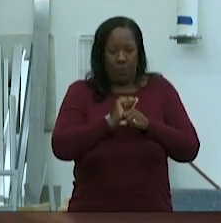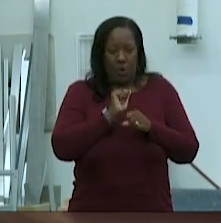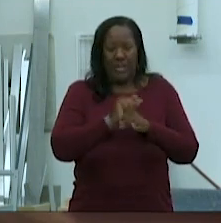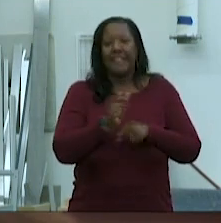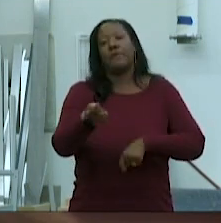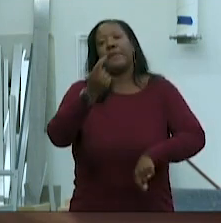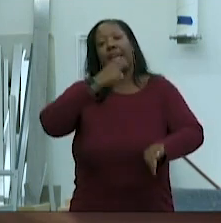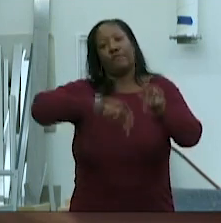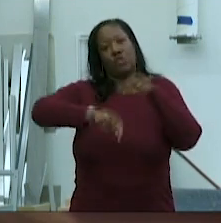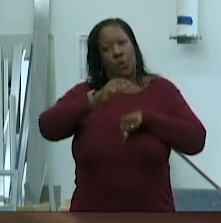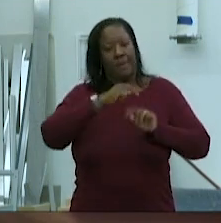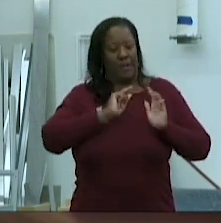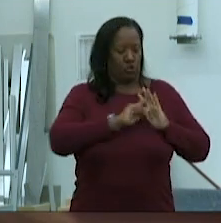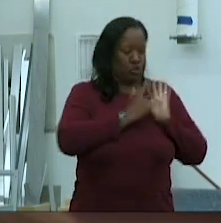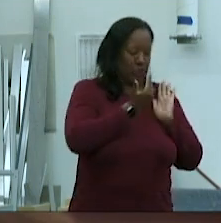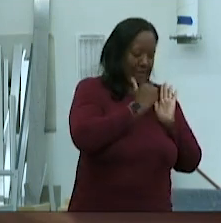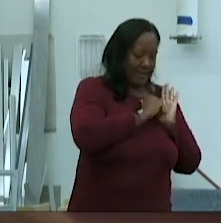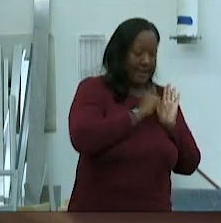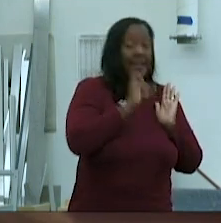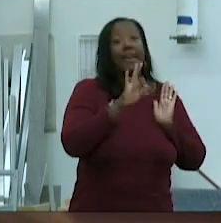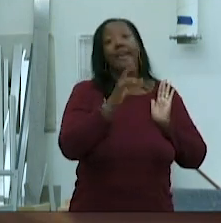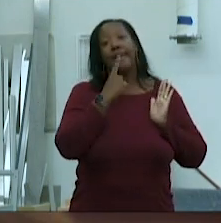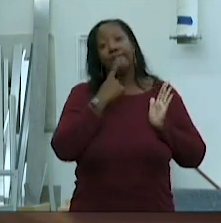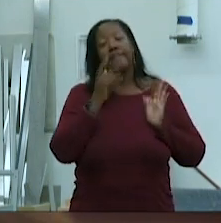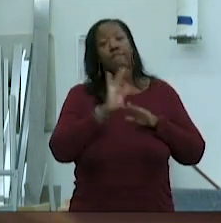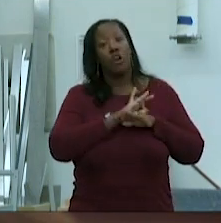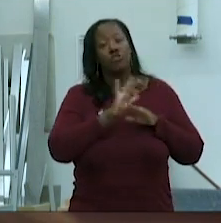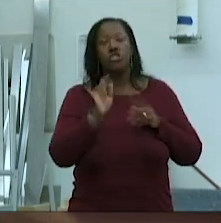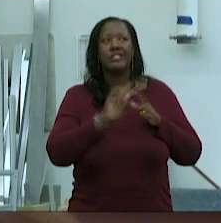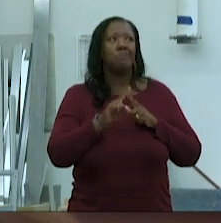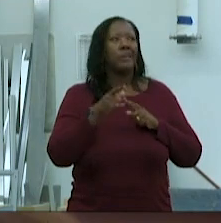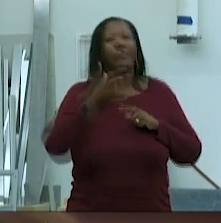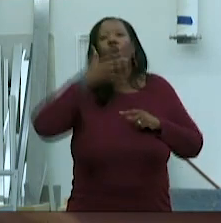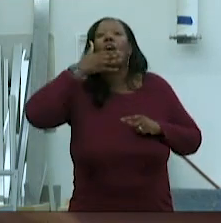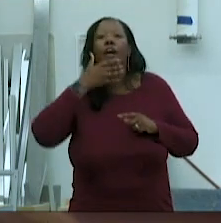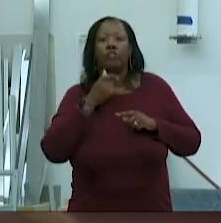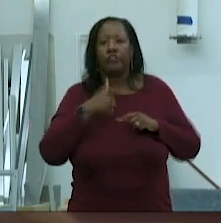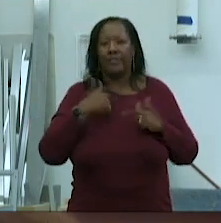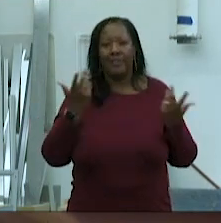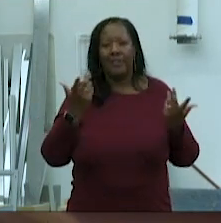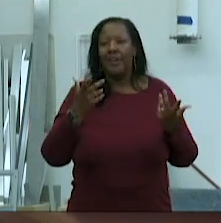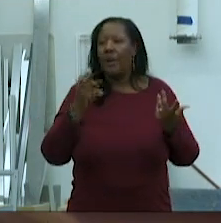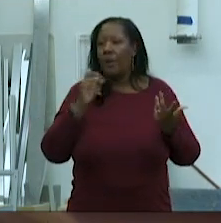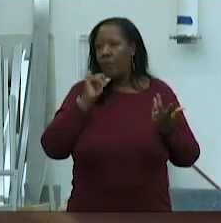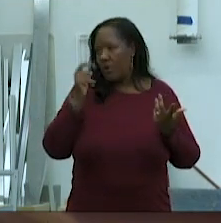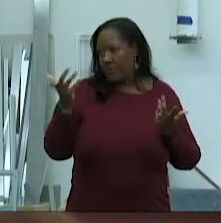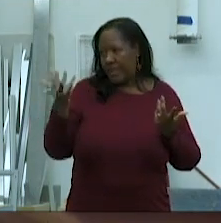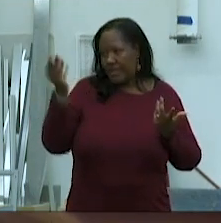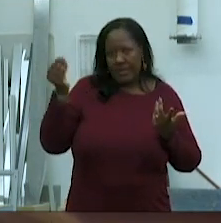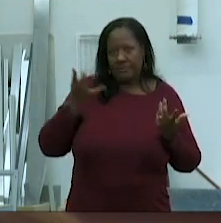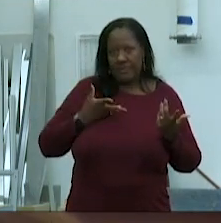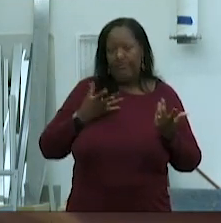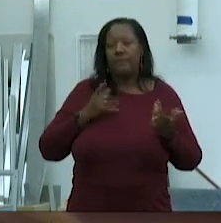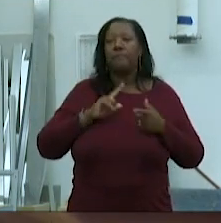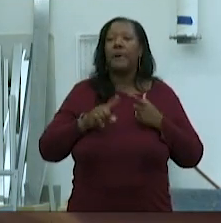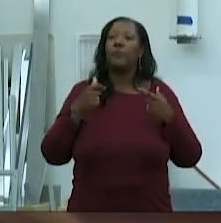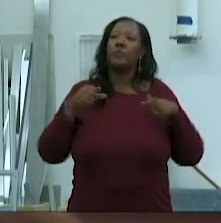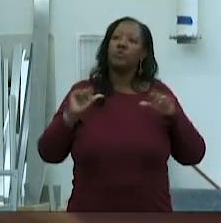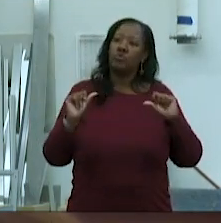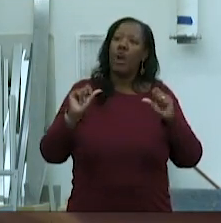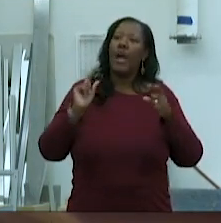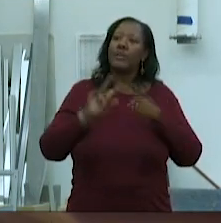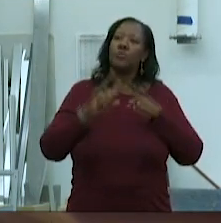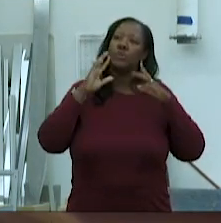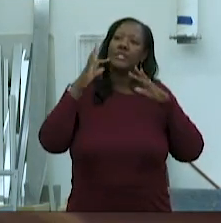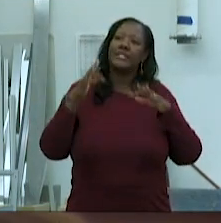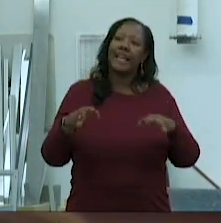start it over. If it does function, but like somebody doesn't like the color or something, that can be kind of dealt with and navigated. But we try and